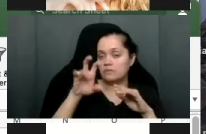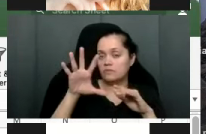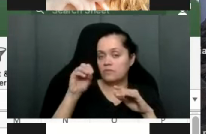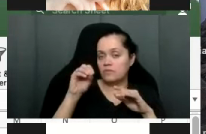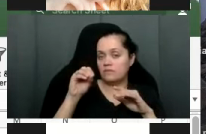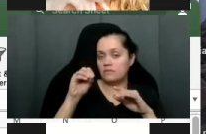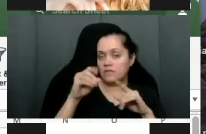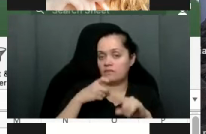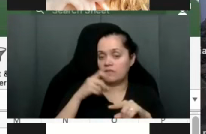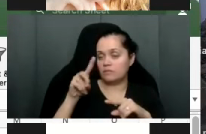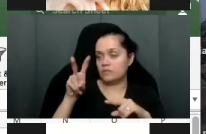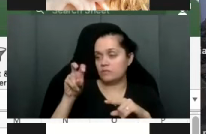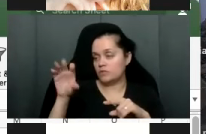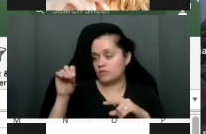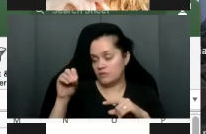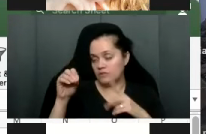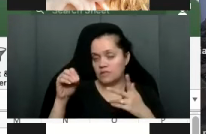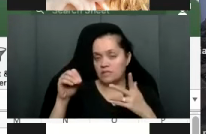out of 250.